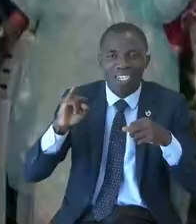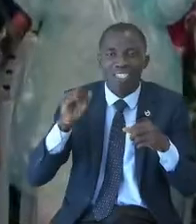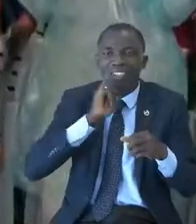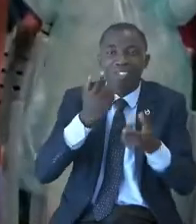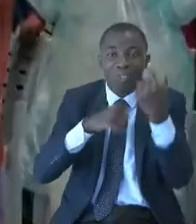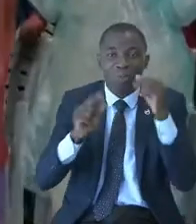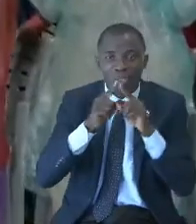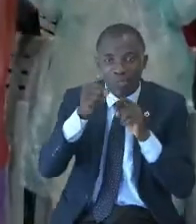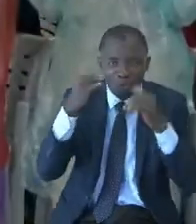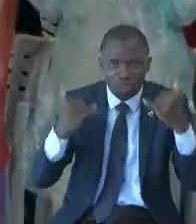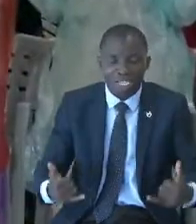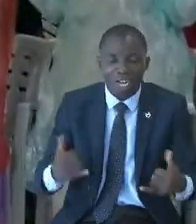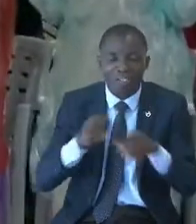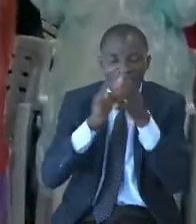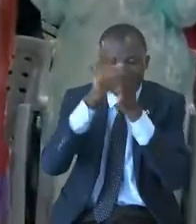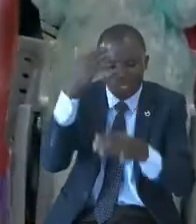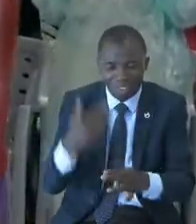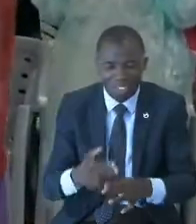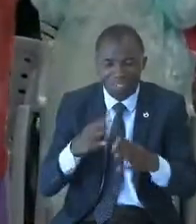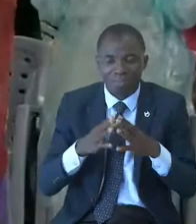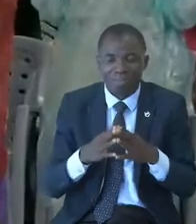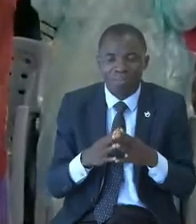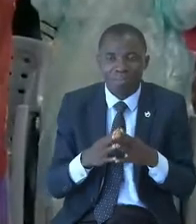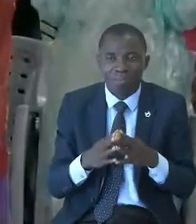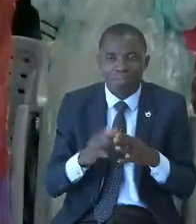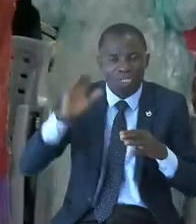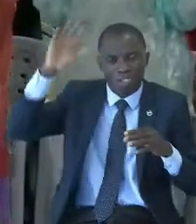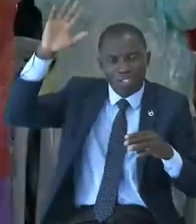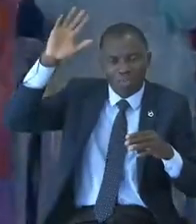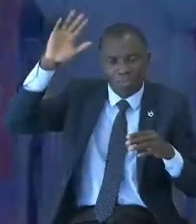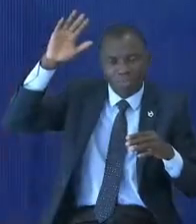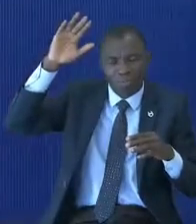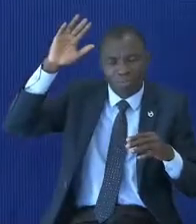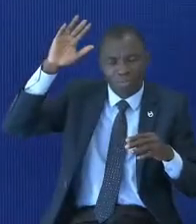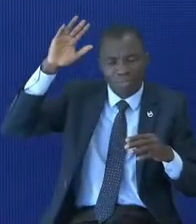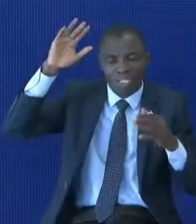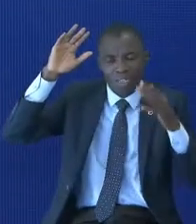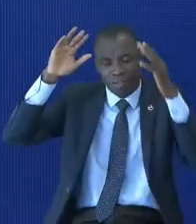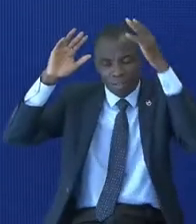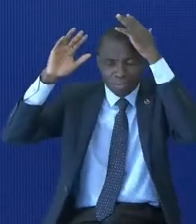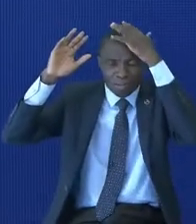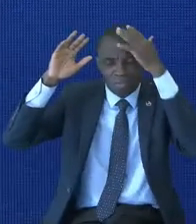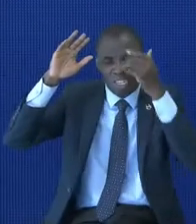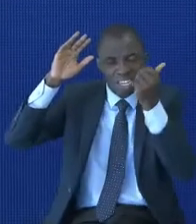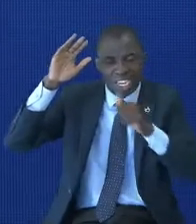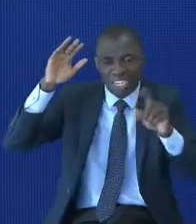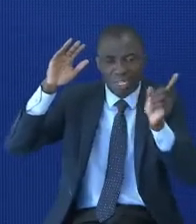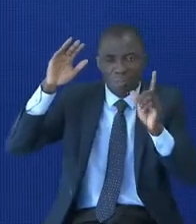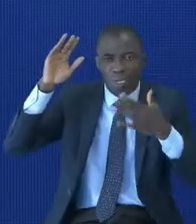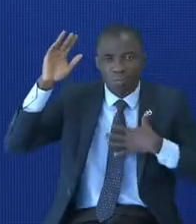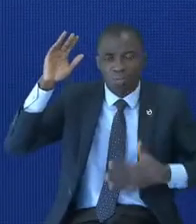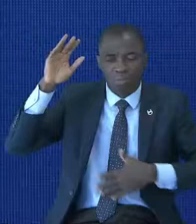coming to you now. Raise up that hand. lay the other hand where you have